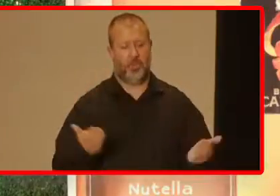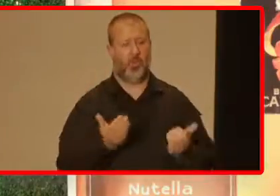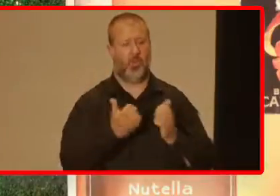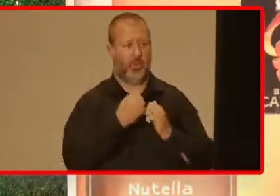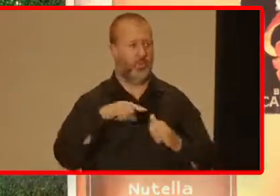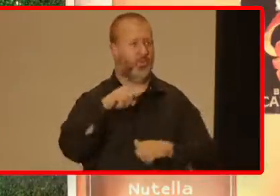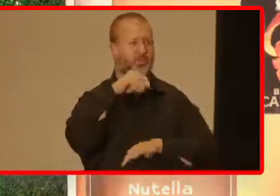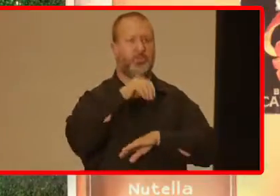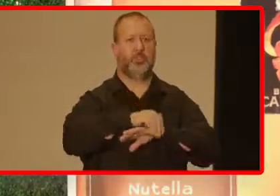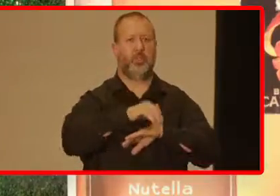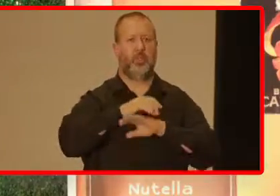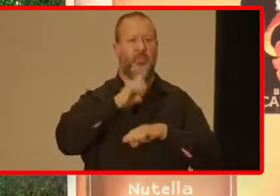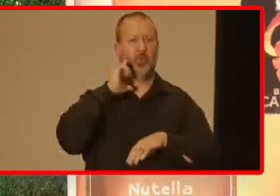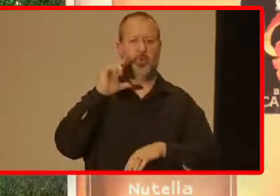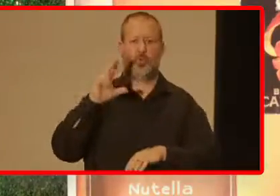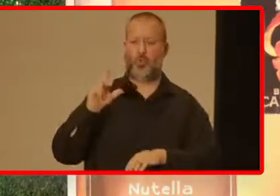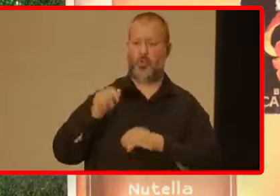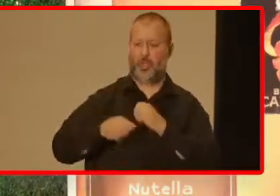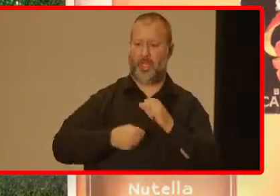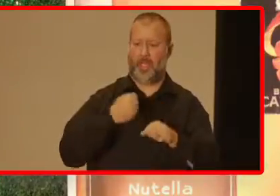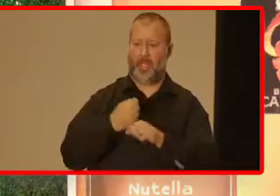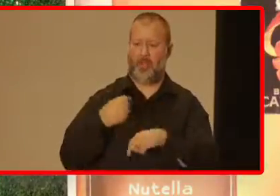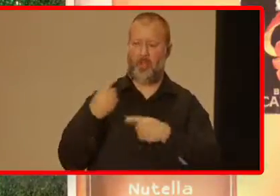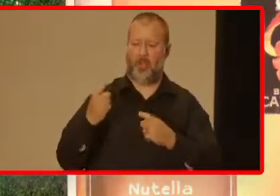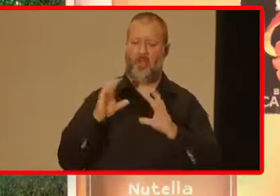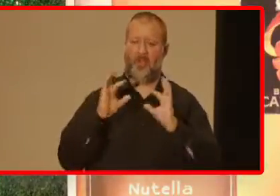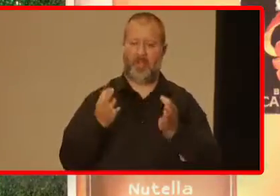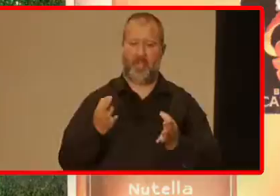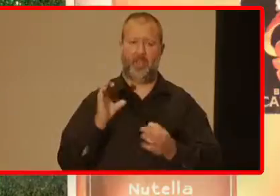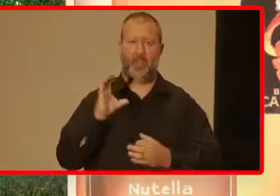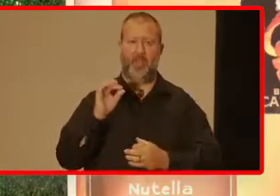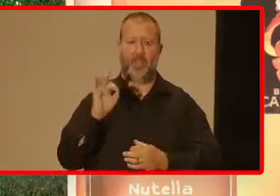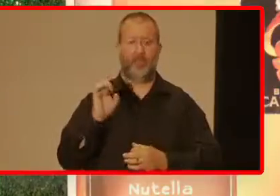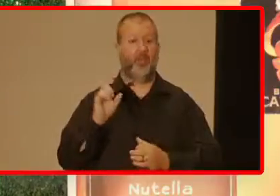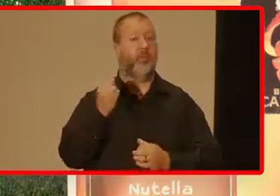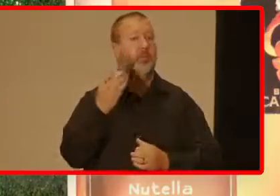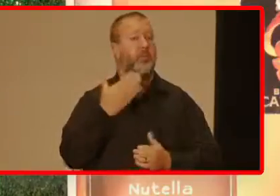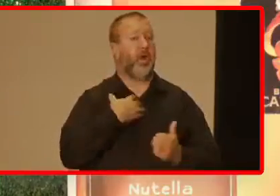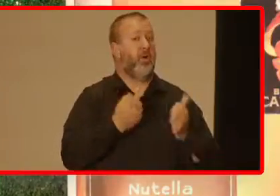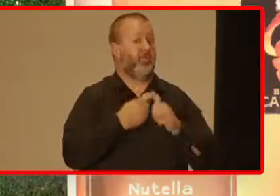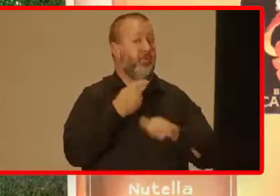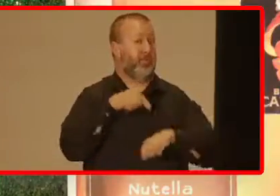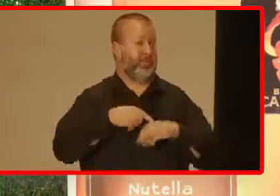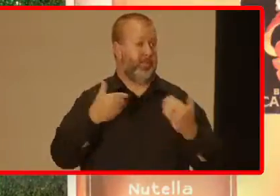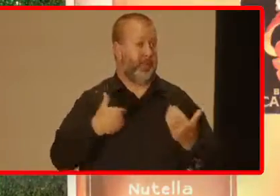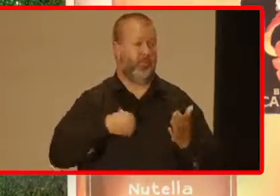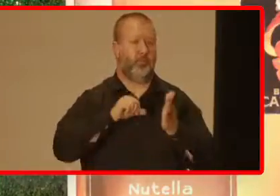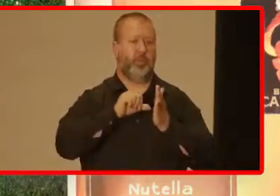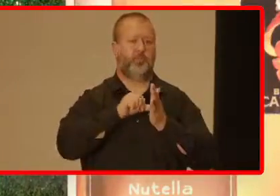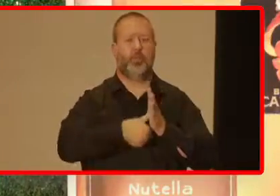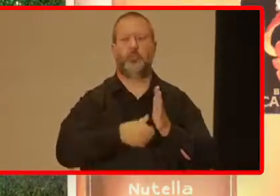you tonight for the 23rd Annual Family Cafe. This is my first time here, and I'm impressed.